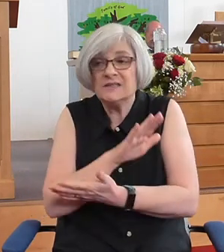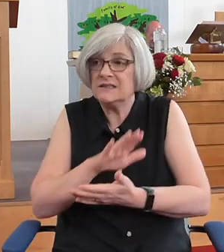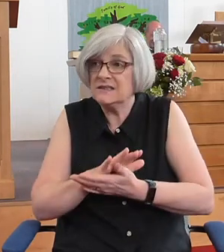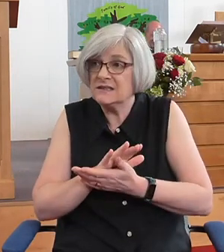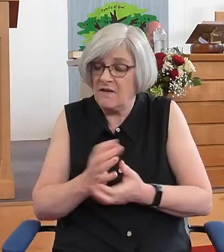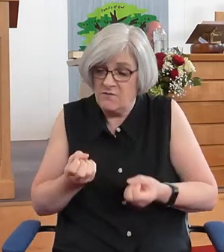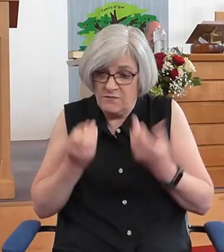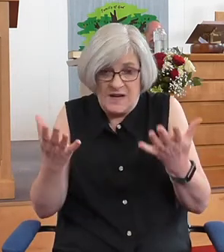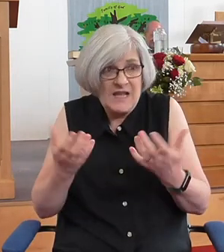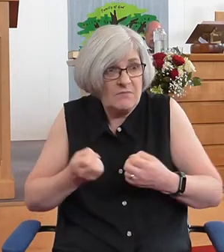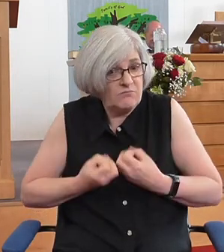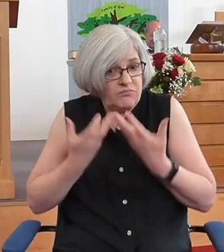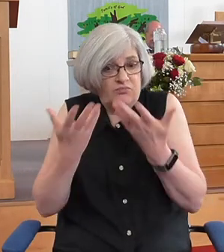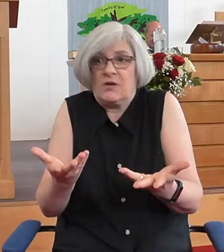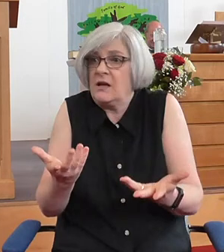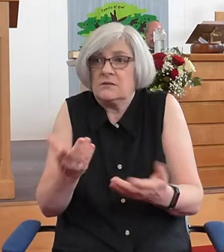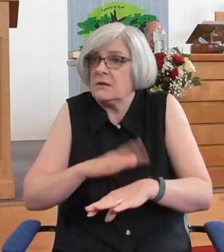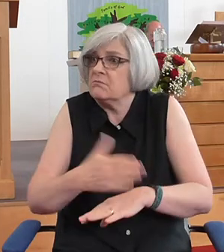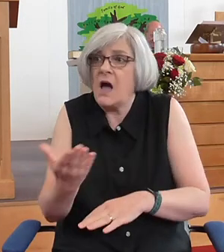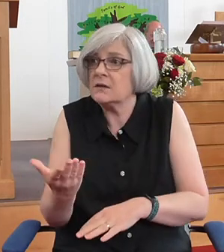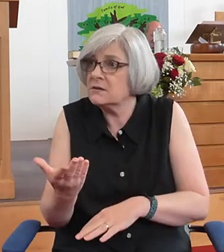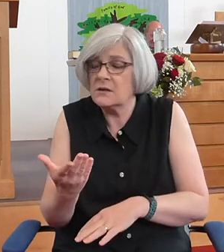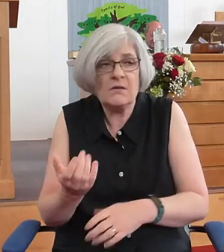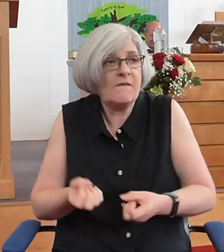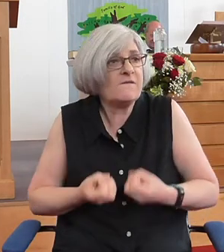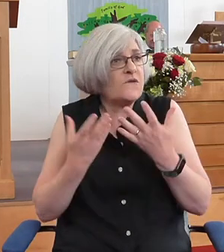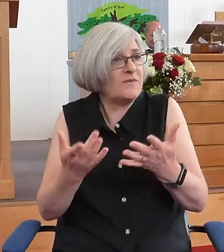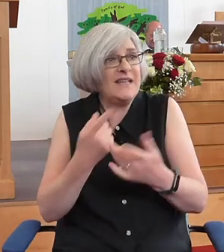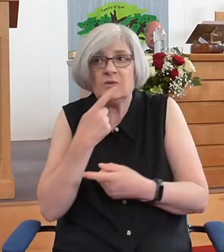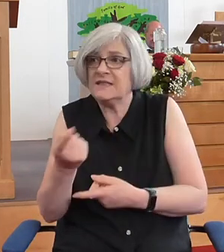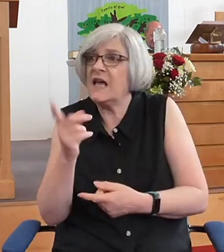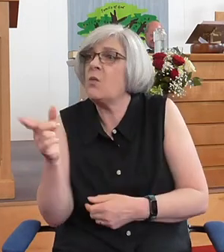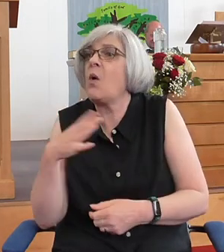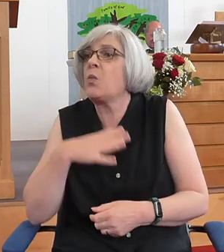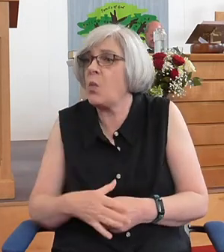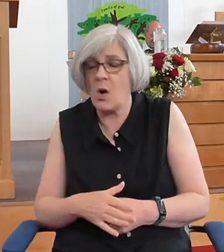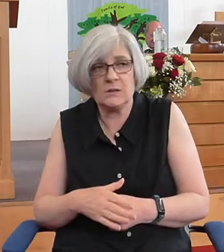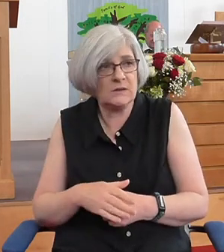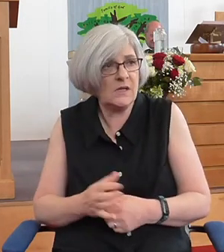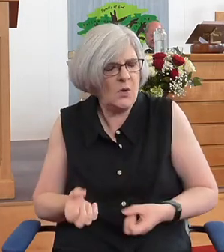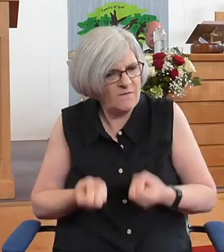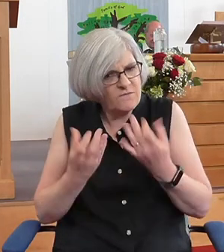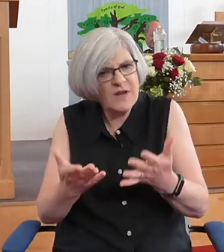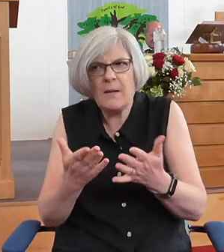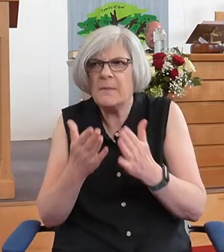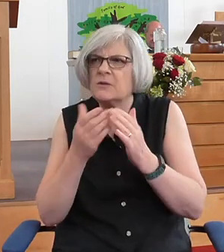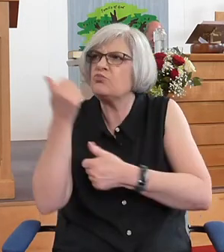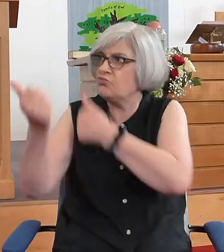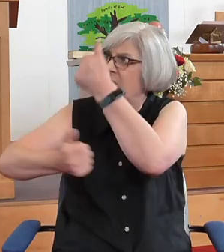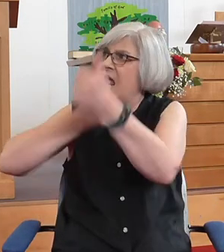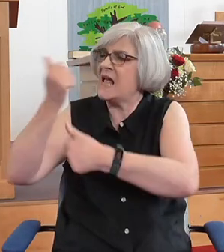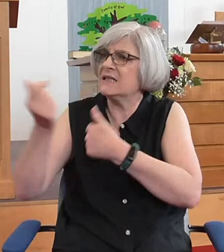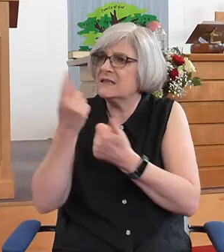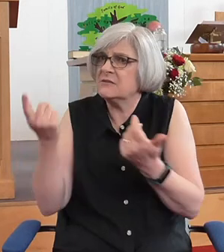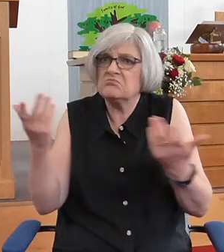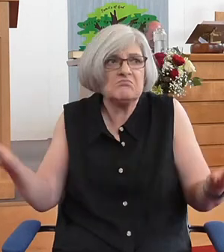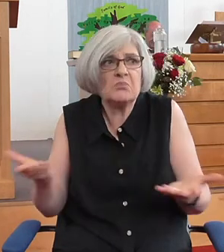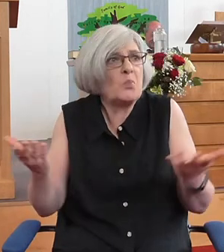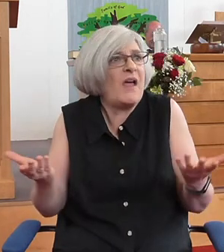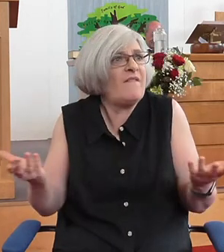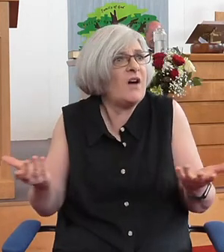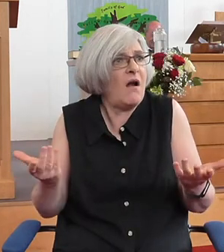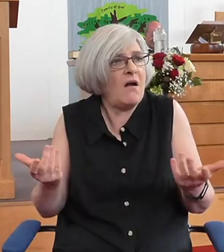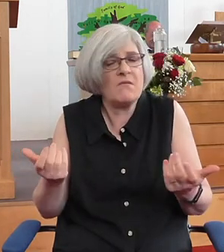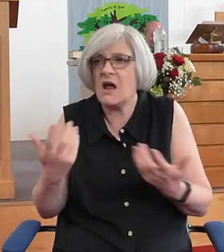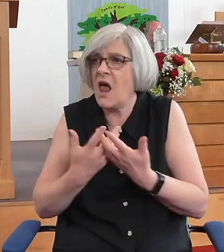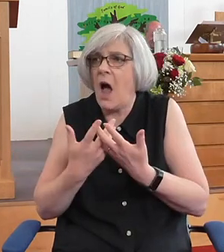ourselves how we want. We have the freedom to say what we want, and we have the freedom to praise you wherever and however